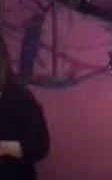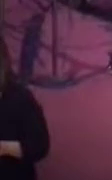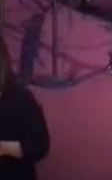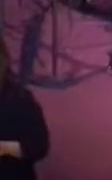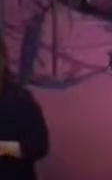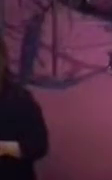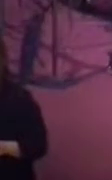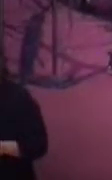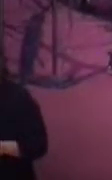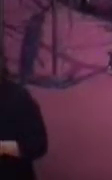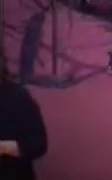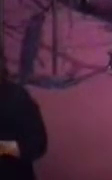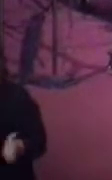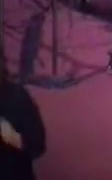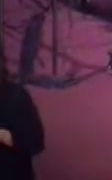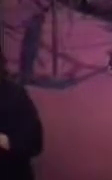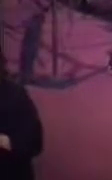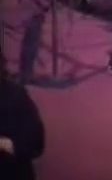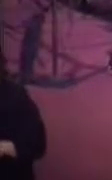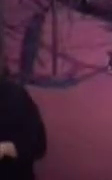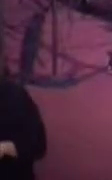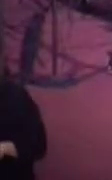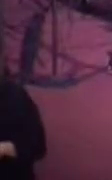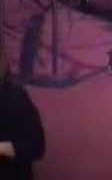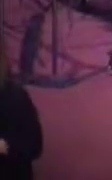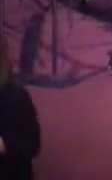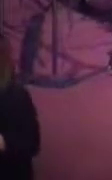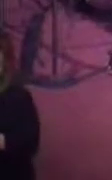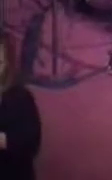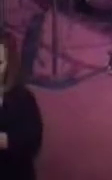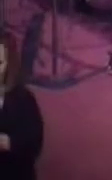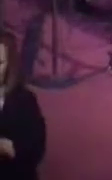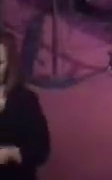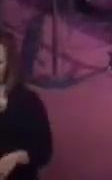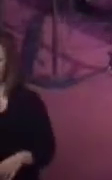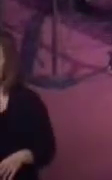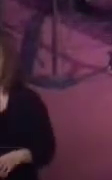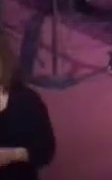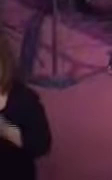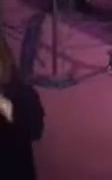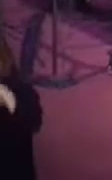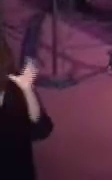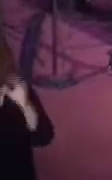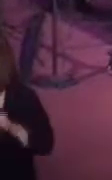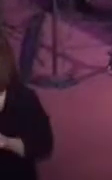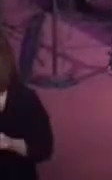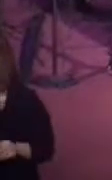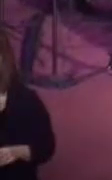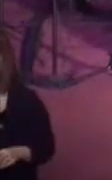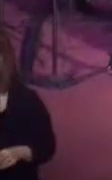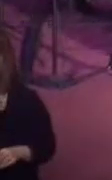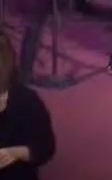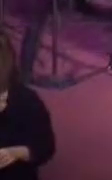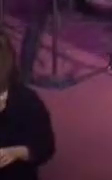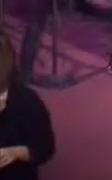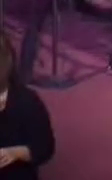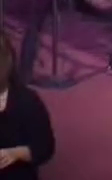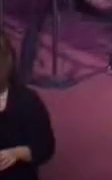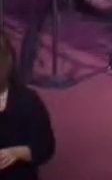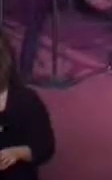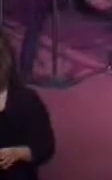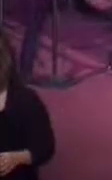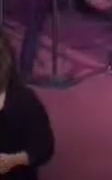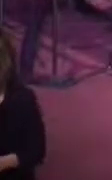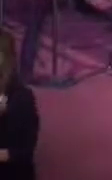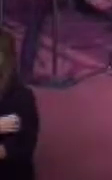night. Now I want you to put yourself in Daniel's position. You're a very powerful, influential individual of the kingdom of